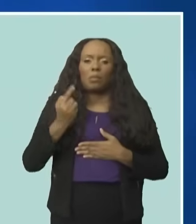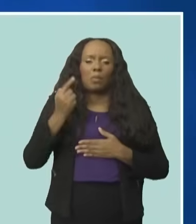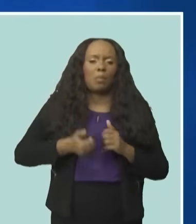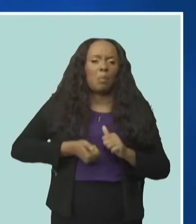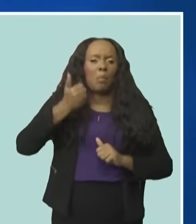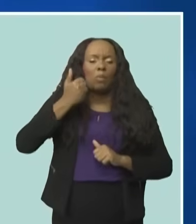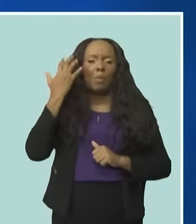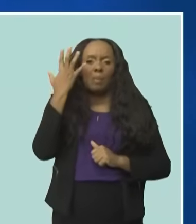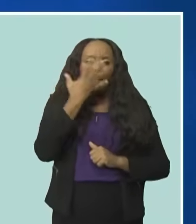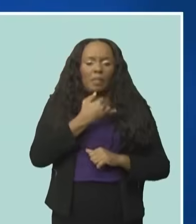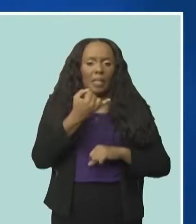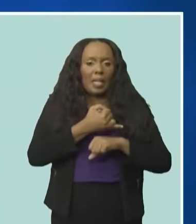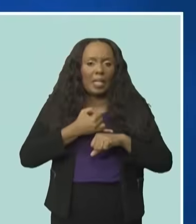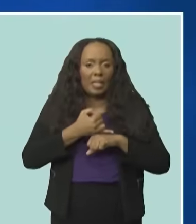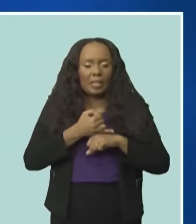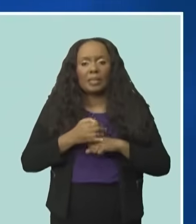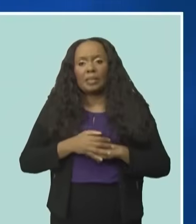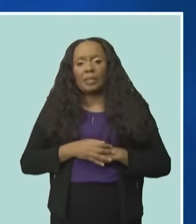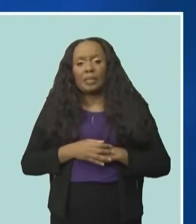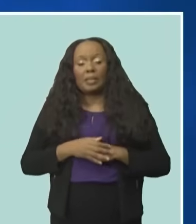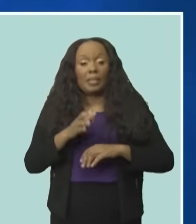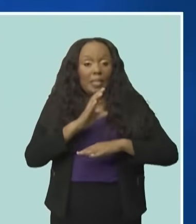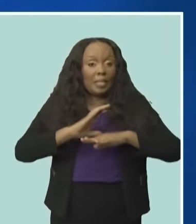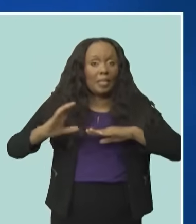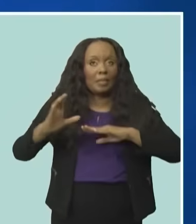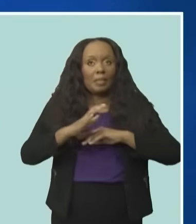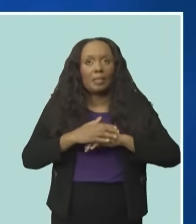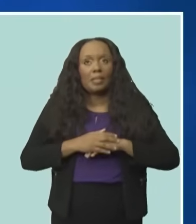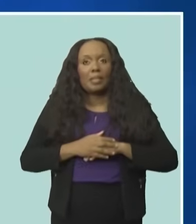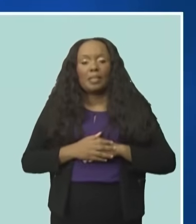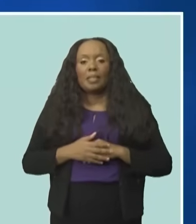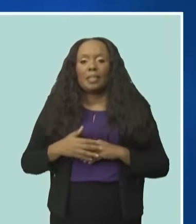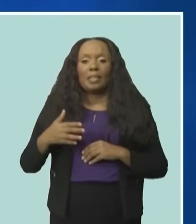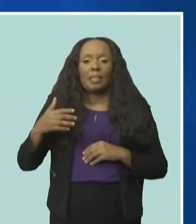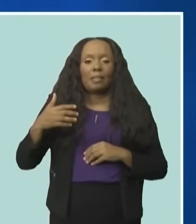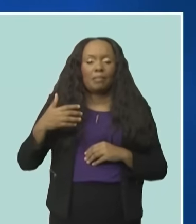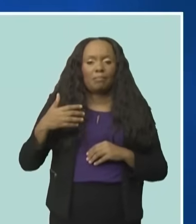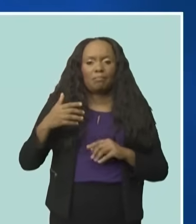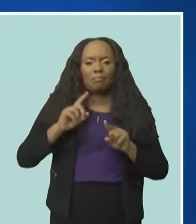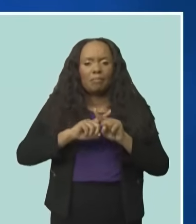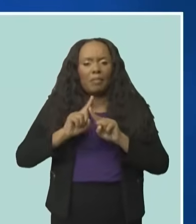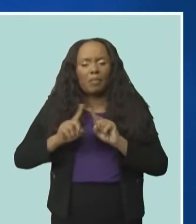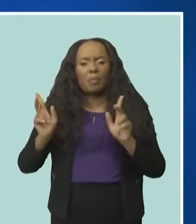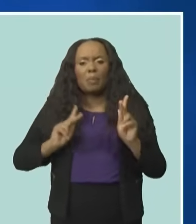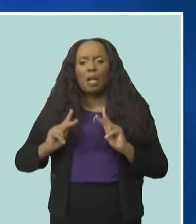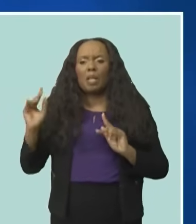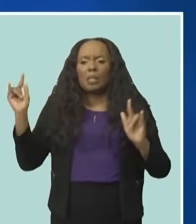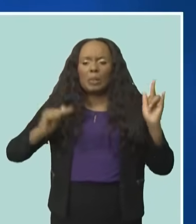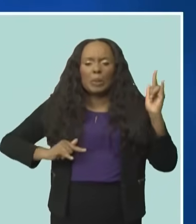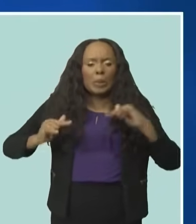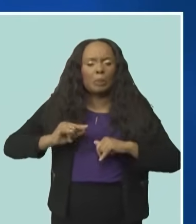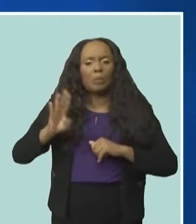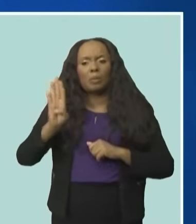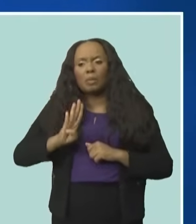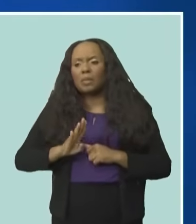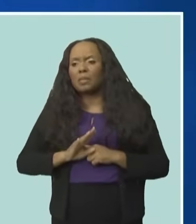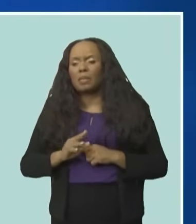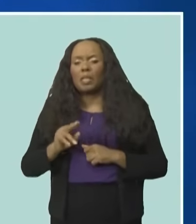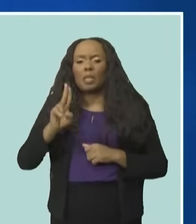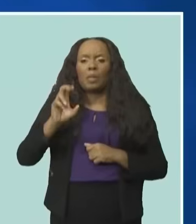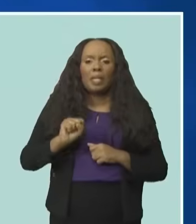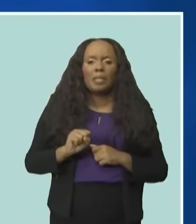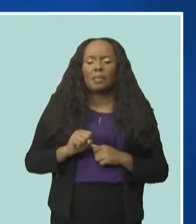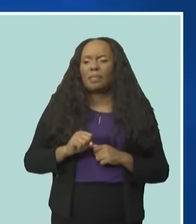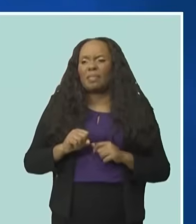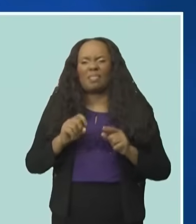where European guests, Latin guests, American guests come for many, many years. So hospitality is, I guess,